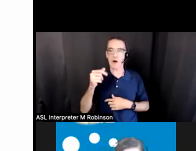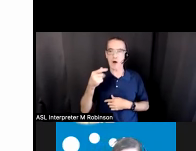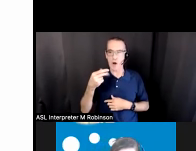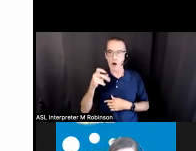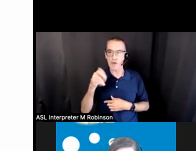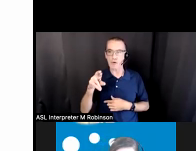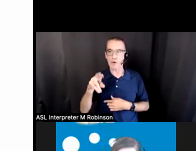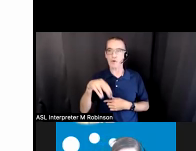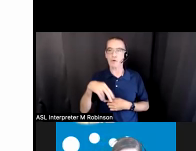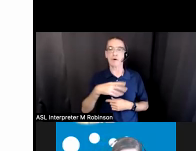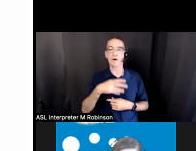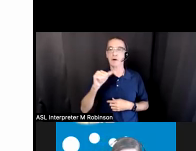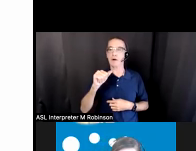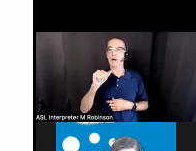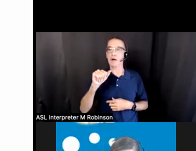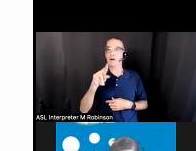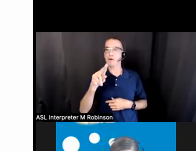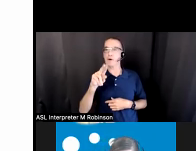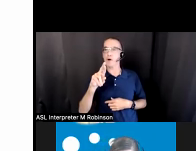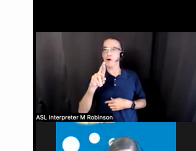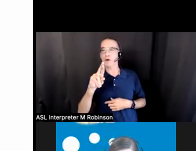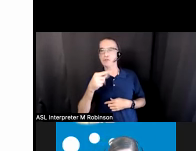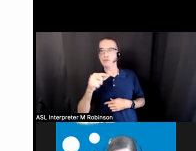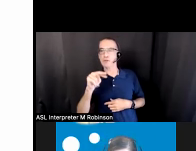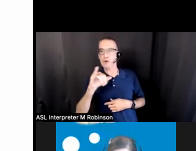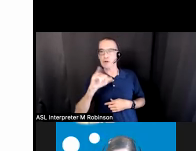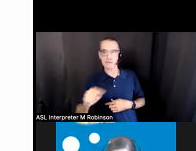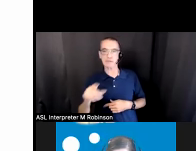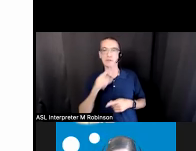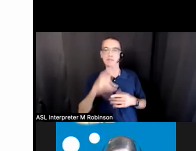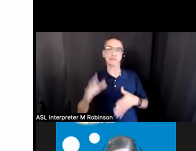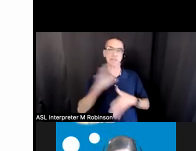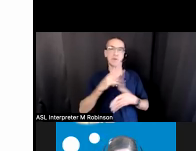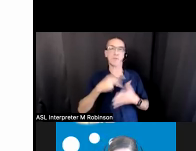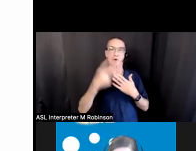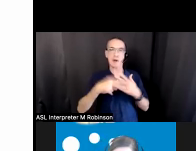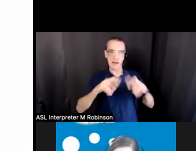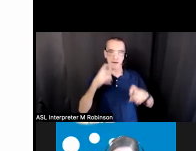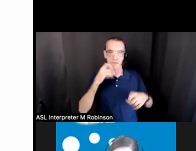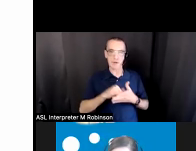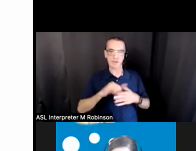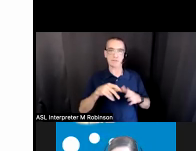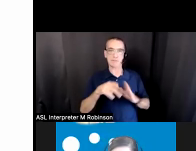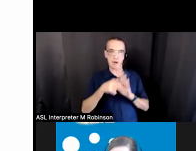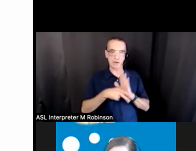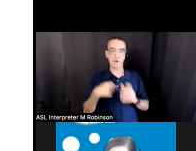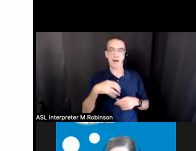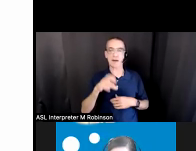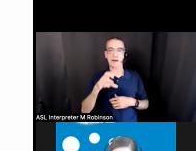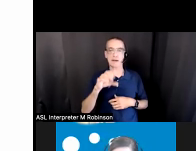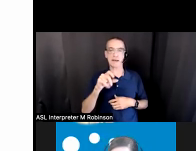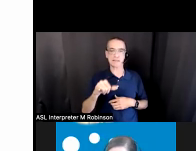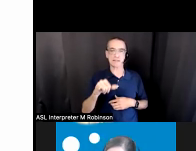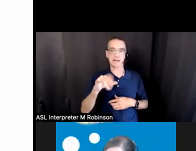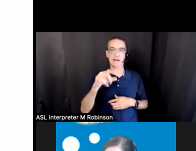Argumanis. He is a senior program analyst with the Center for the Study of Social Policy. We have Casey Getty, our